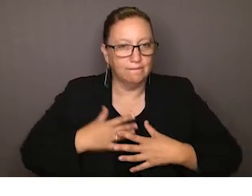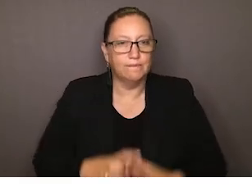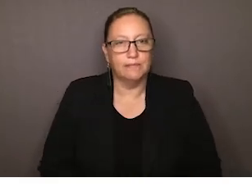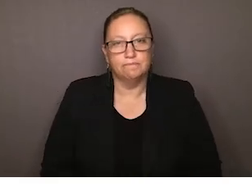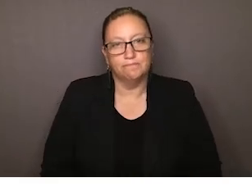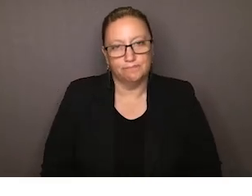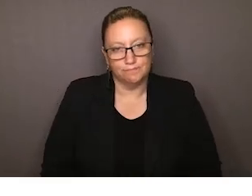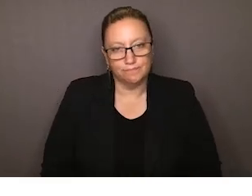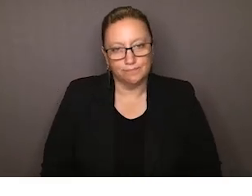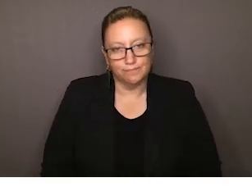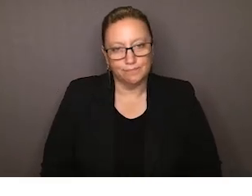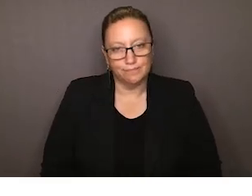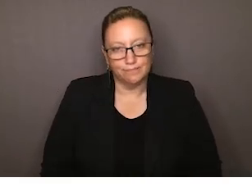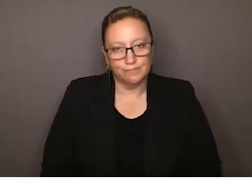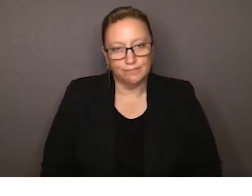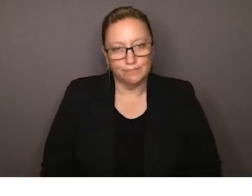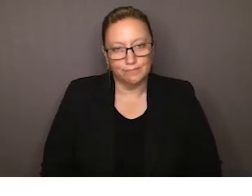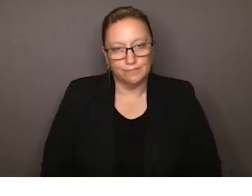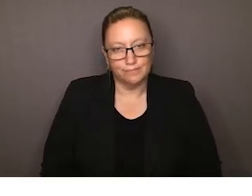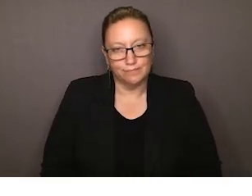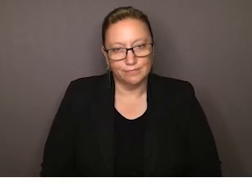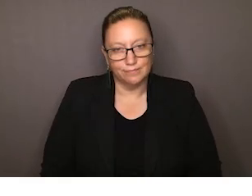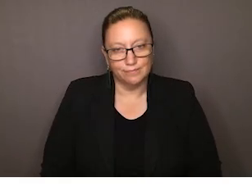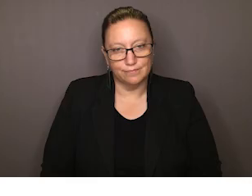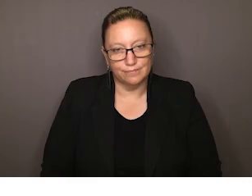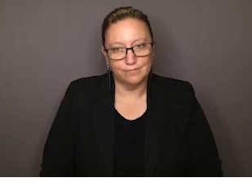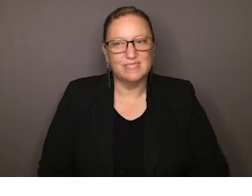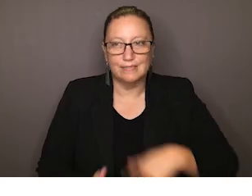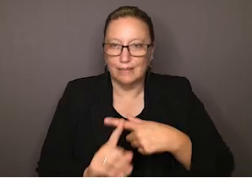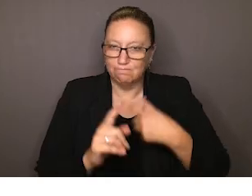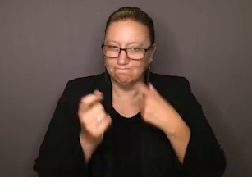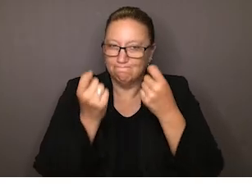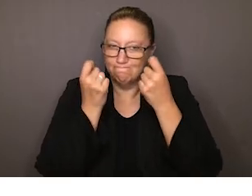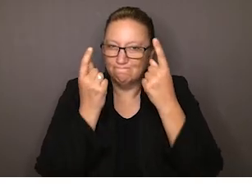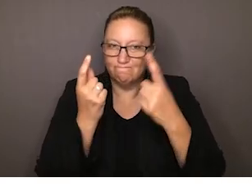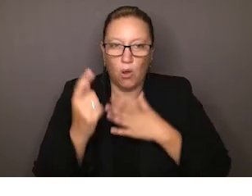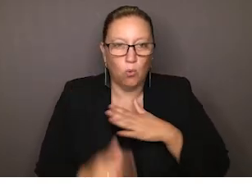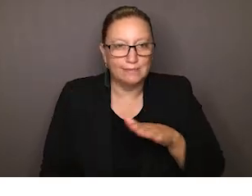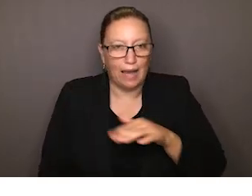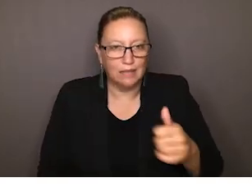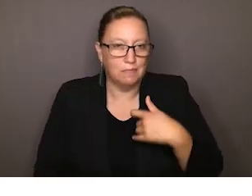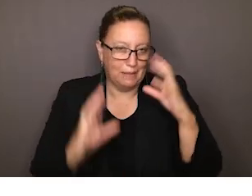myself and understanding my own timing and pacing.